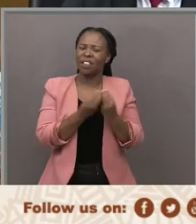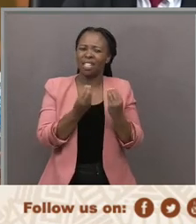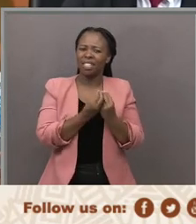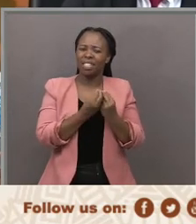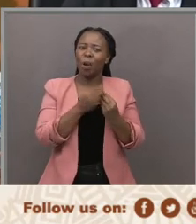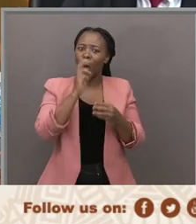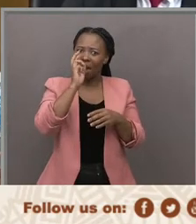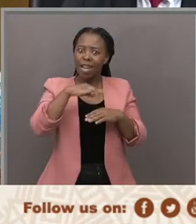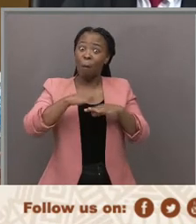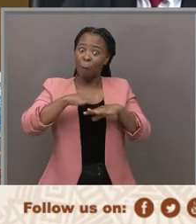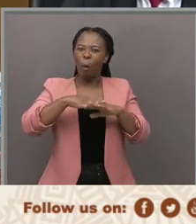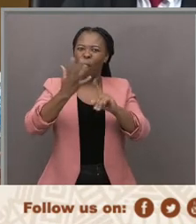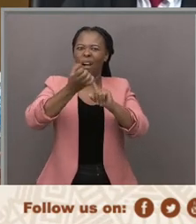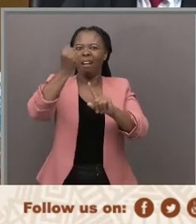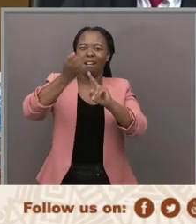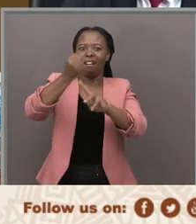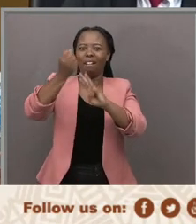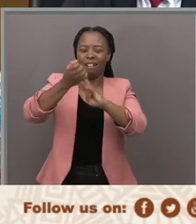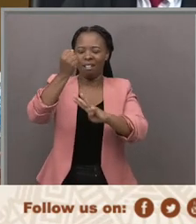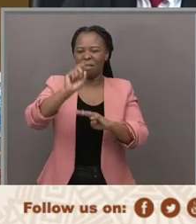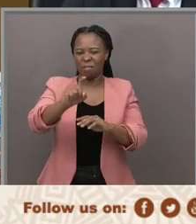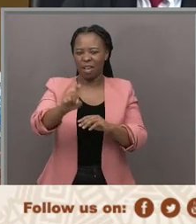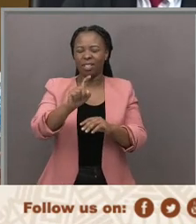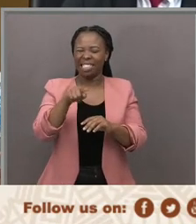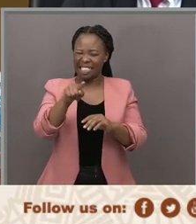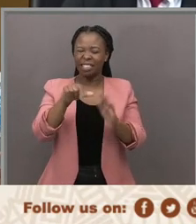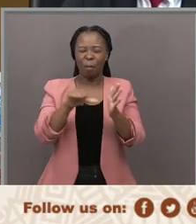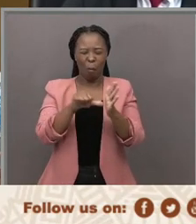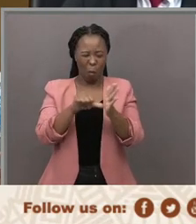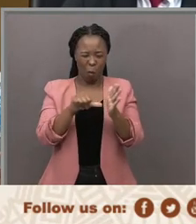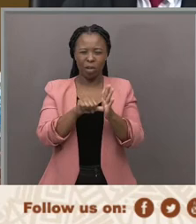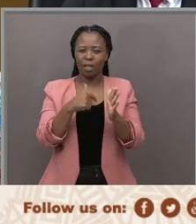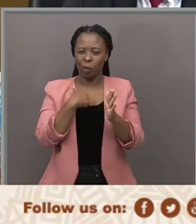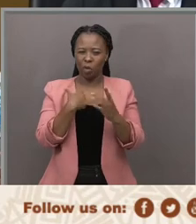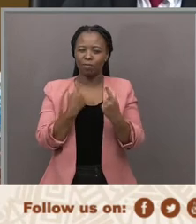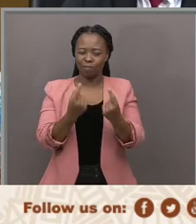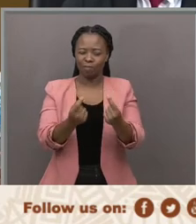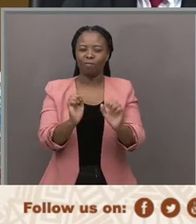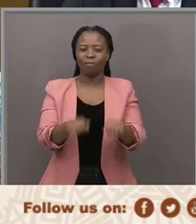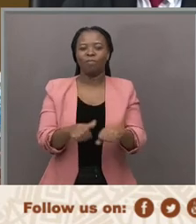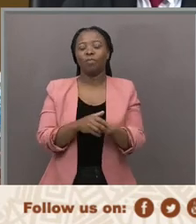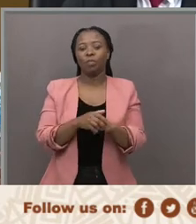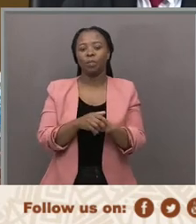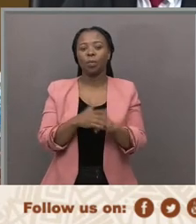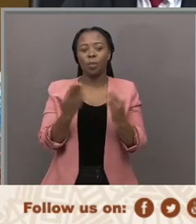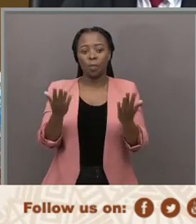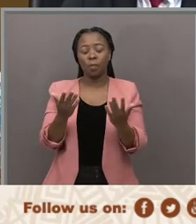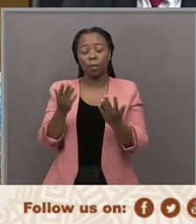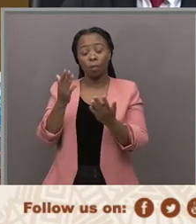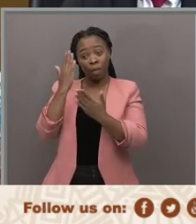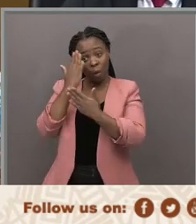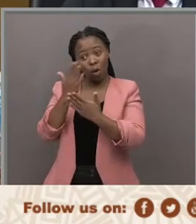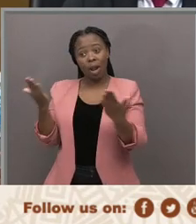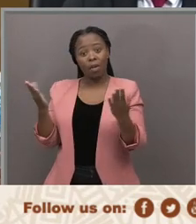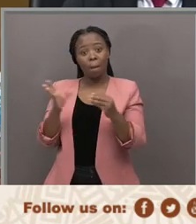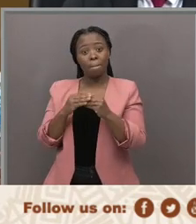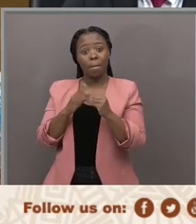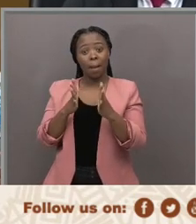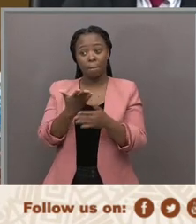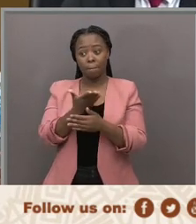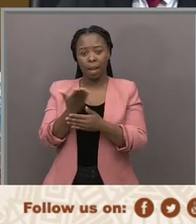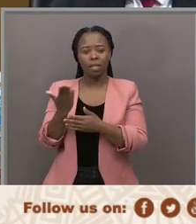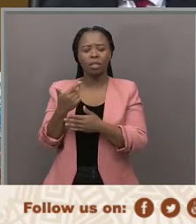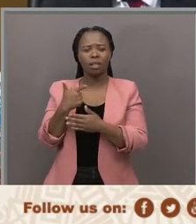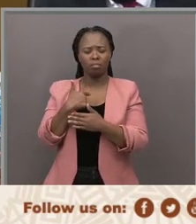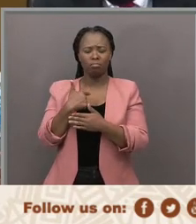much more. It is absolutely important that we do so. So, honorable members, it is important that we